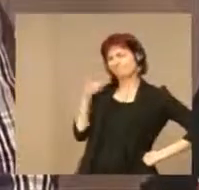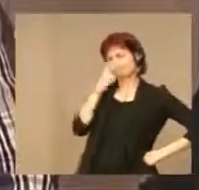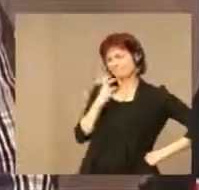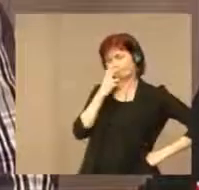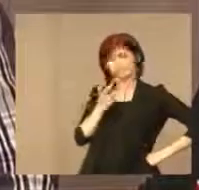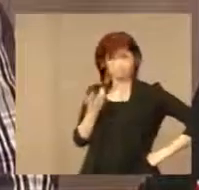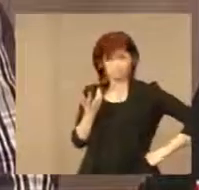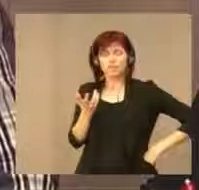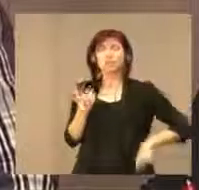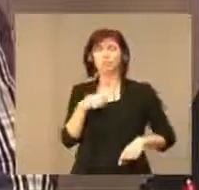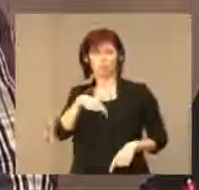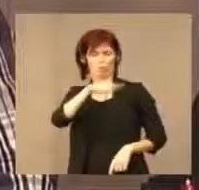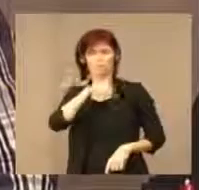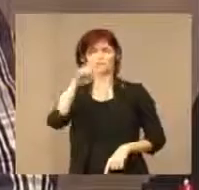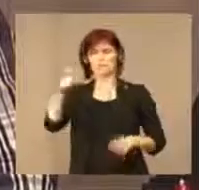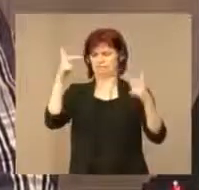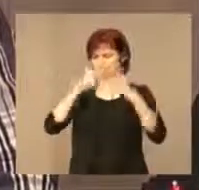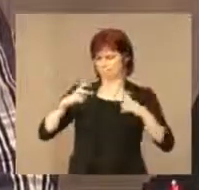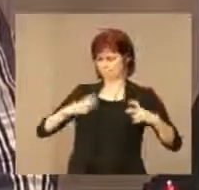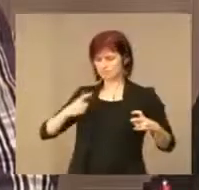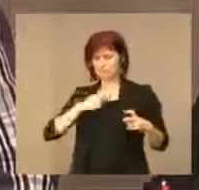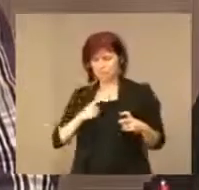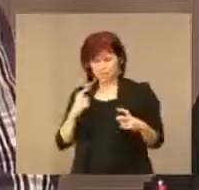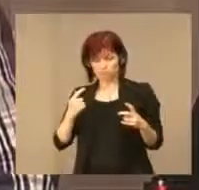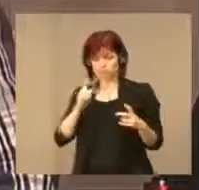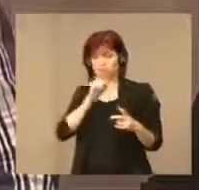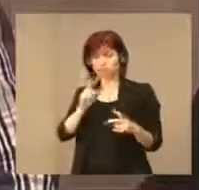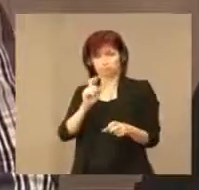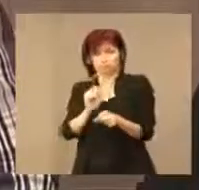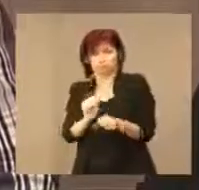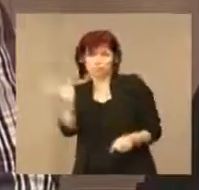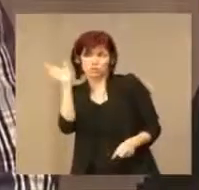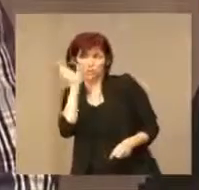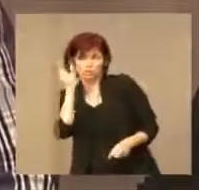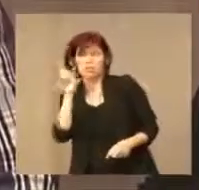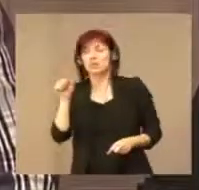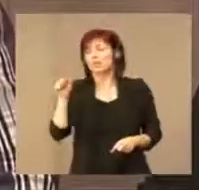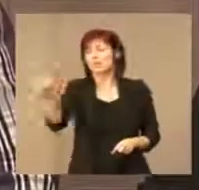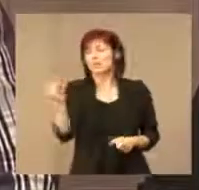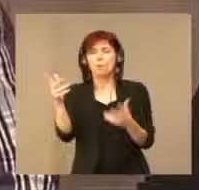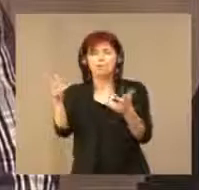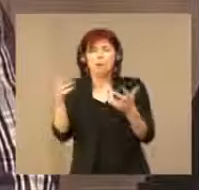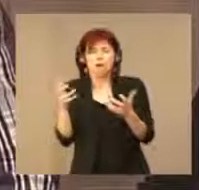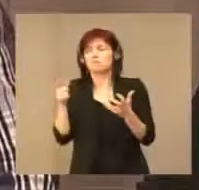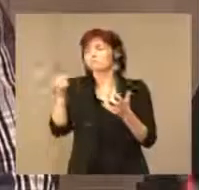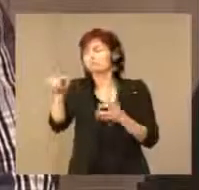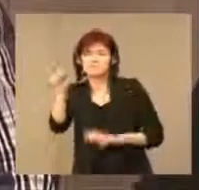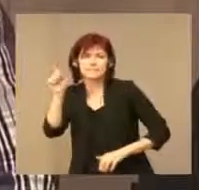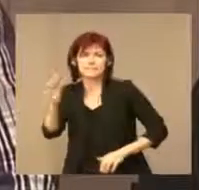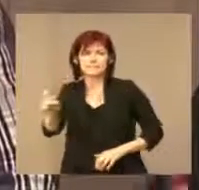their voice and concern to what's best for them, and to accomplish